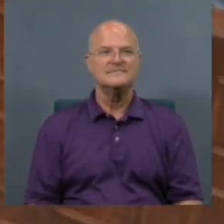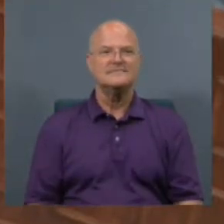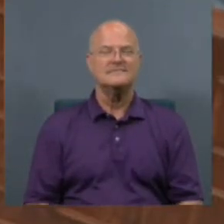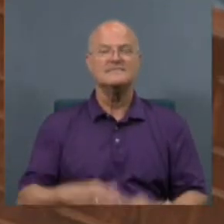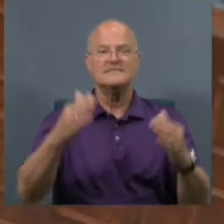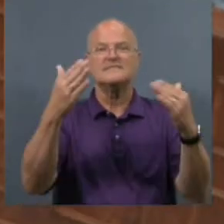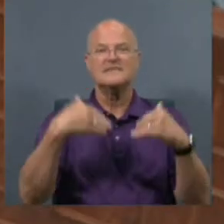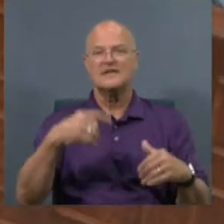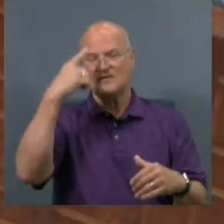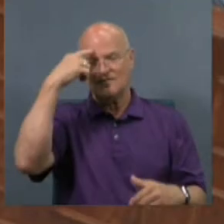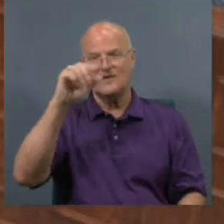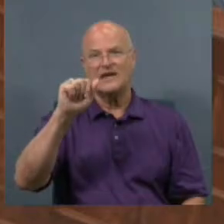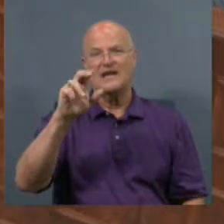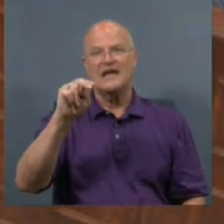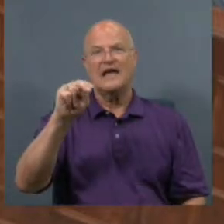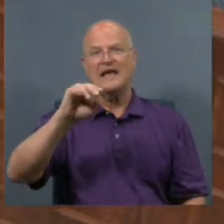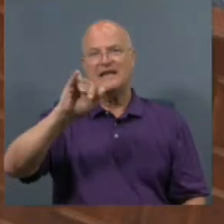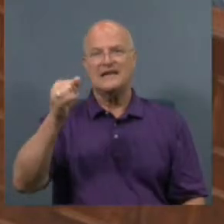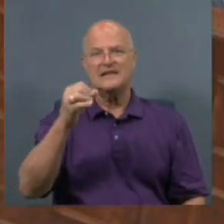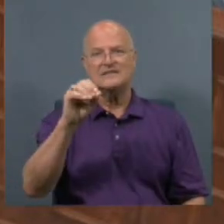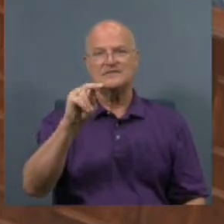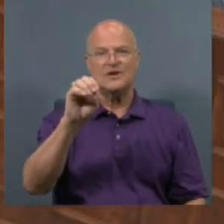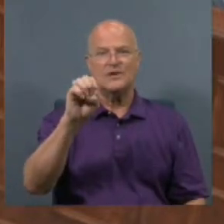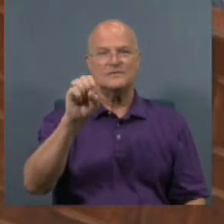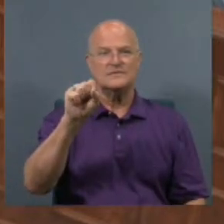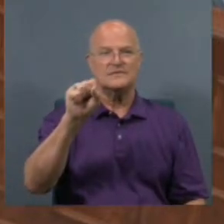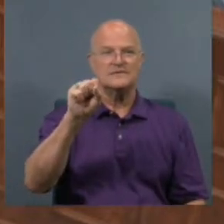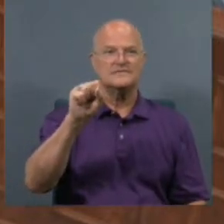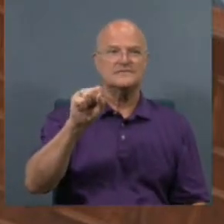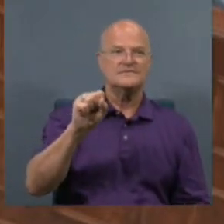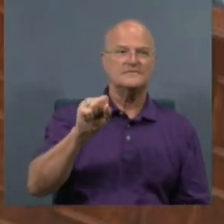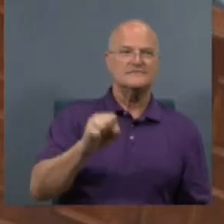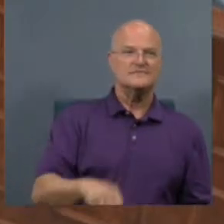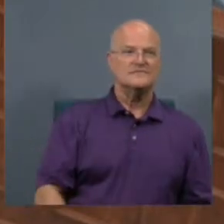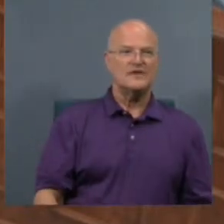Next card is Ann Jones. Present.